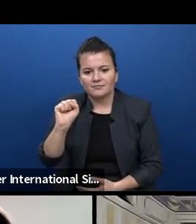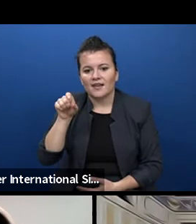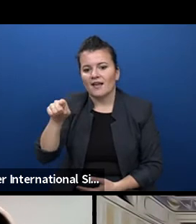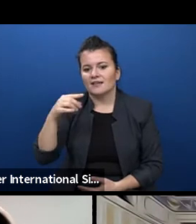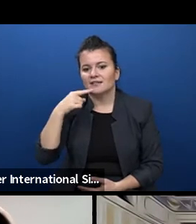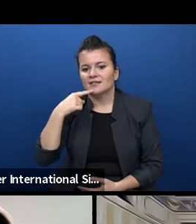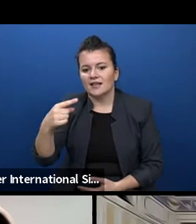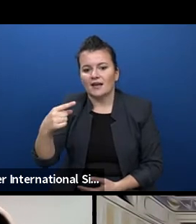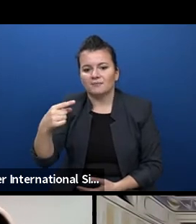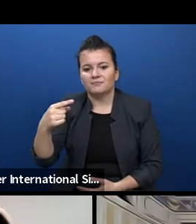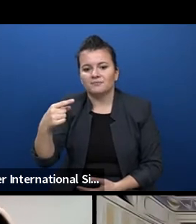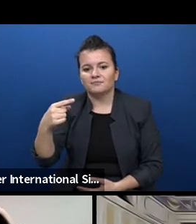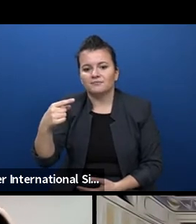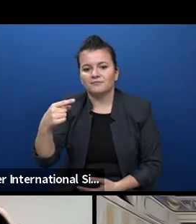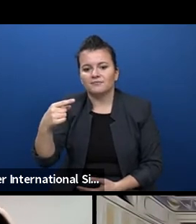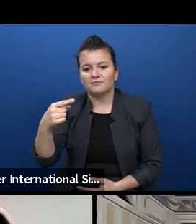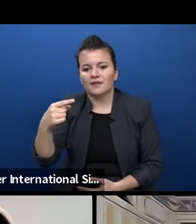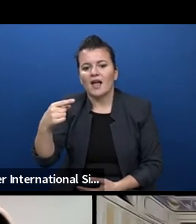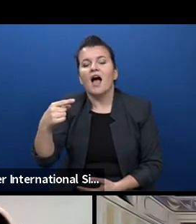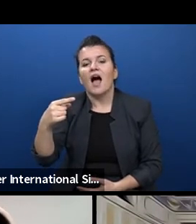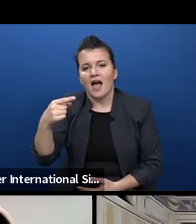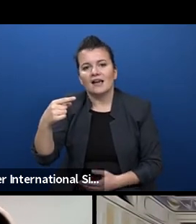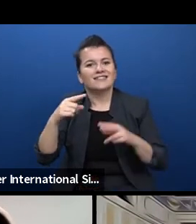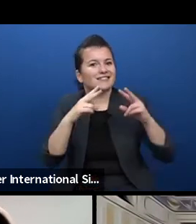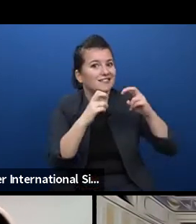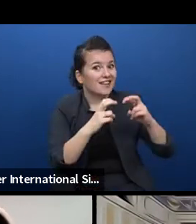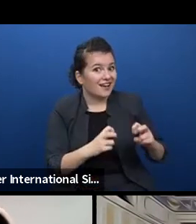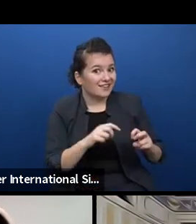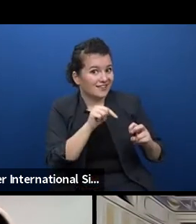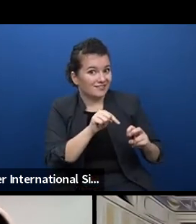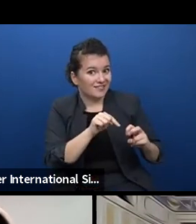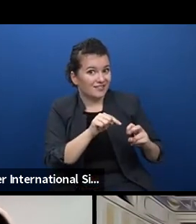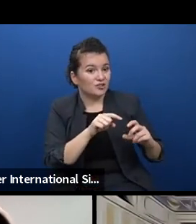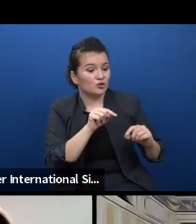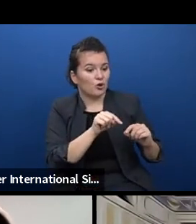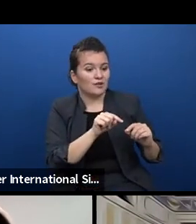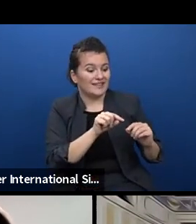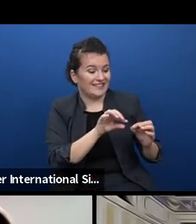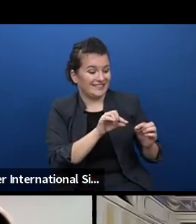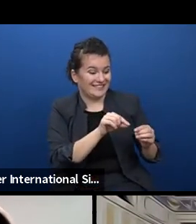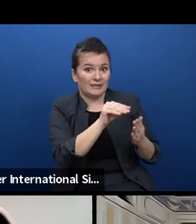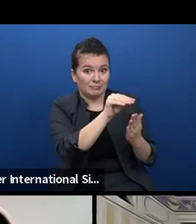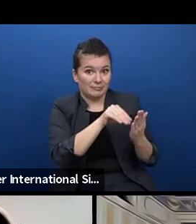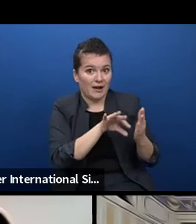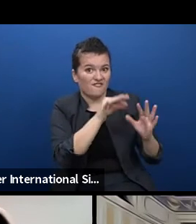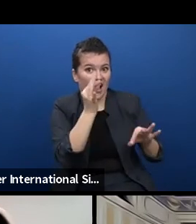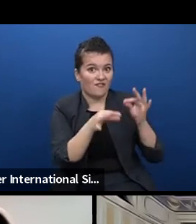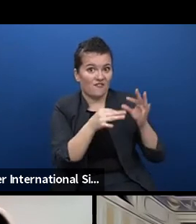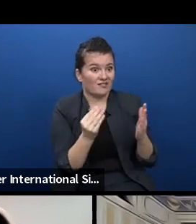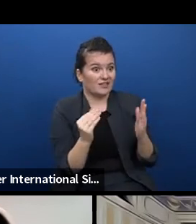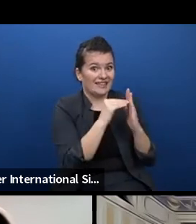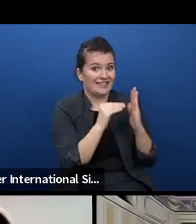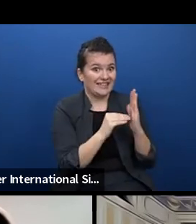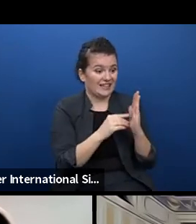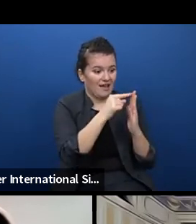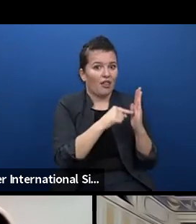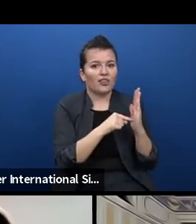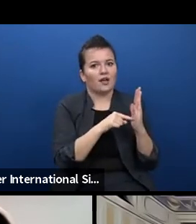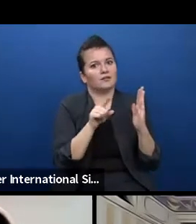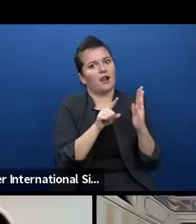will be one of the major communication towards the policy level, and he asks if the